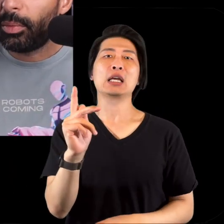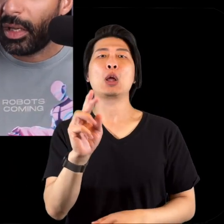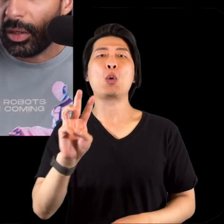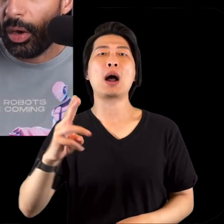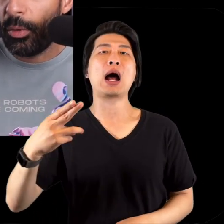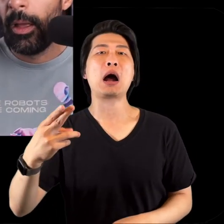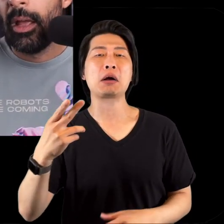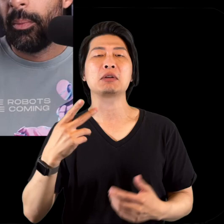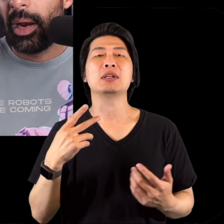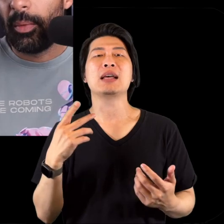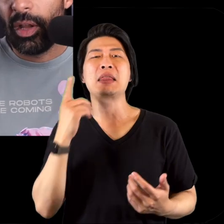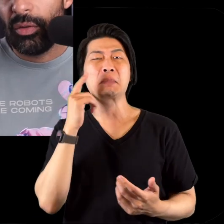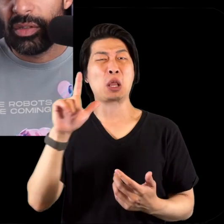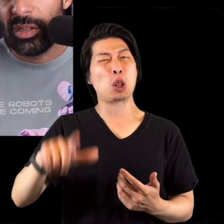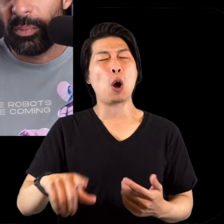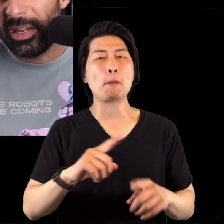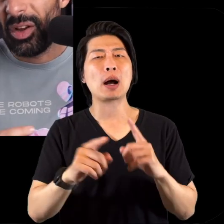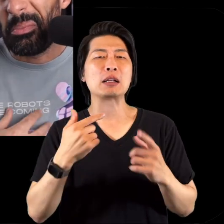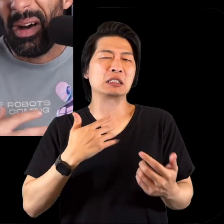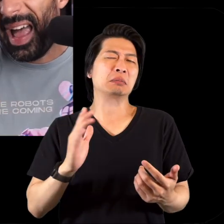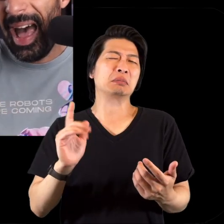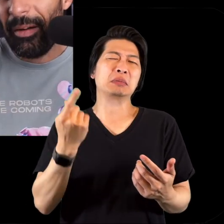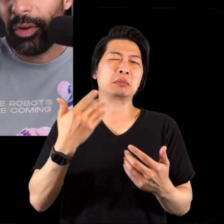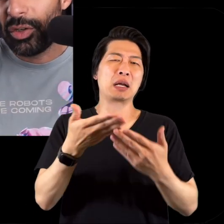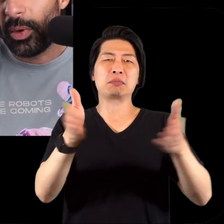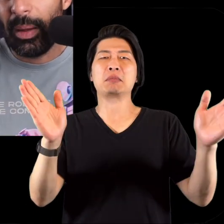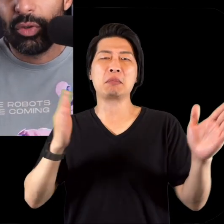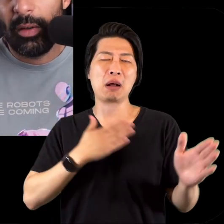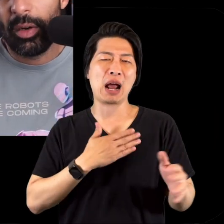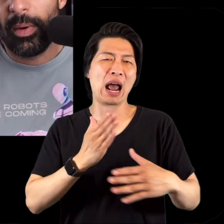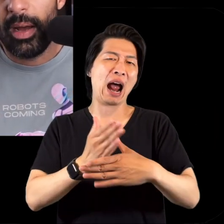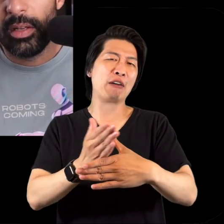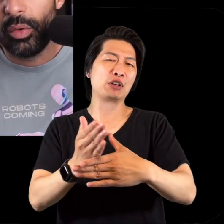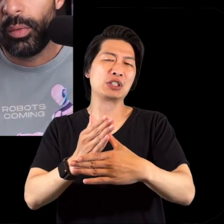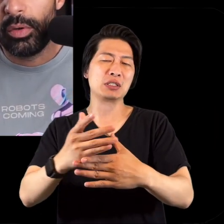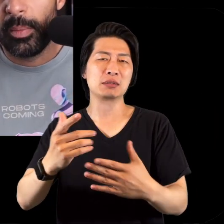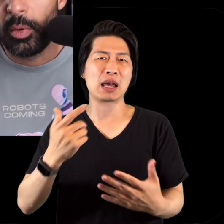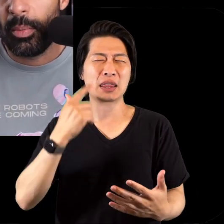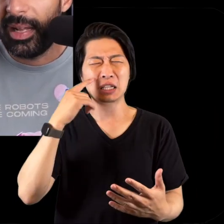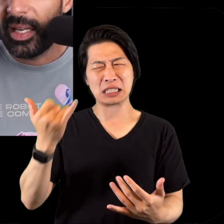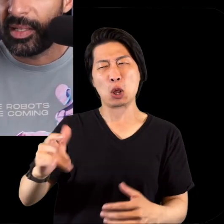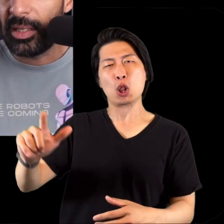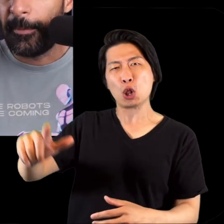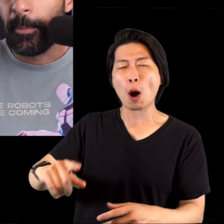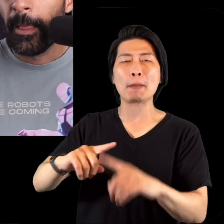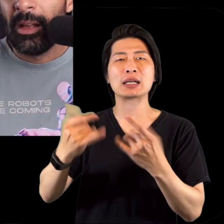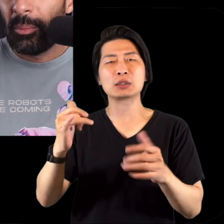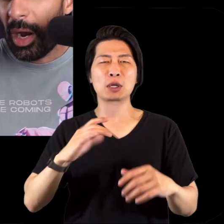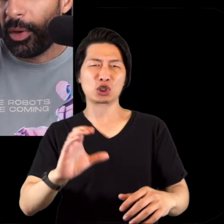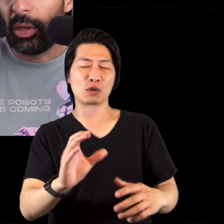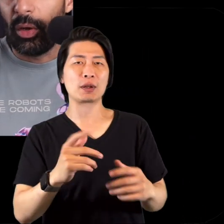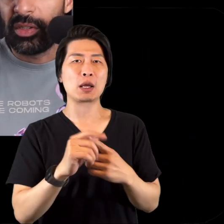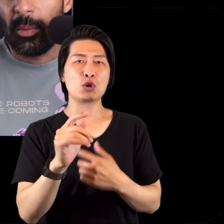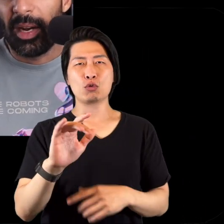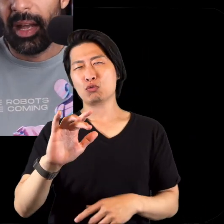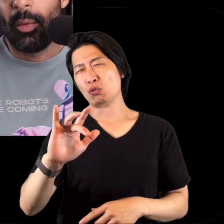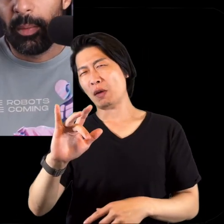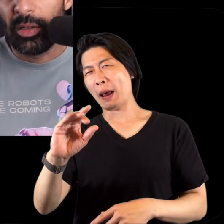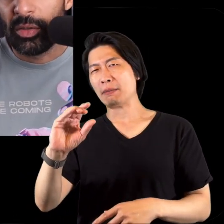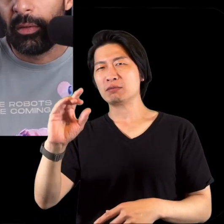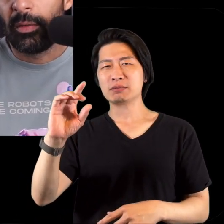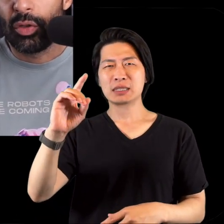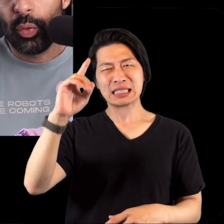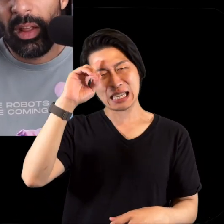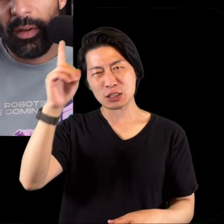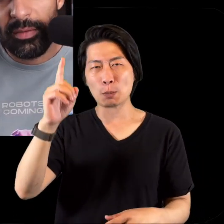is probably low, but I'm going to use this based on my average when I'm driving around and doing road trips with my Tesla, probably on the low side, but again, I want to